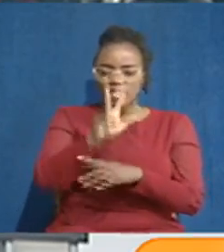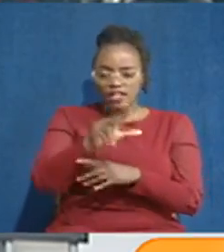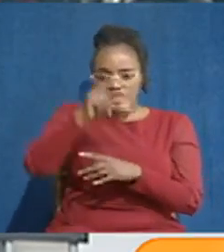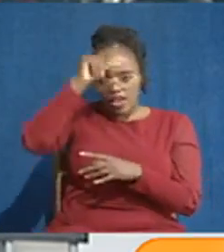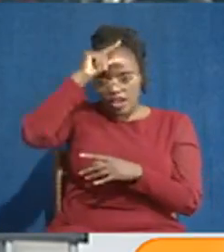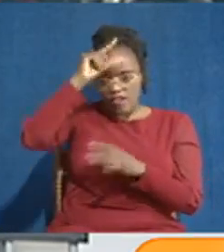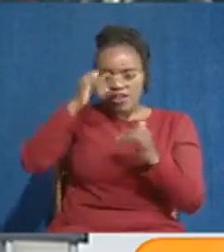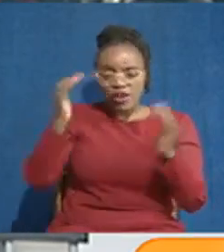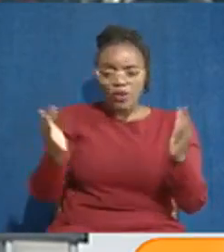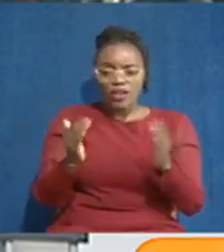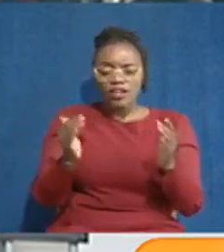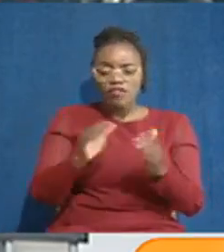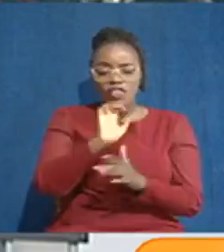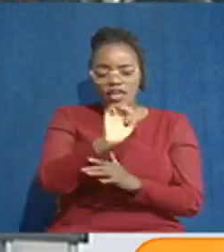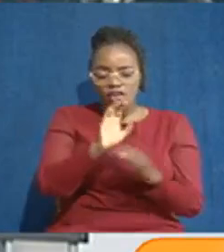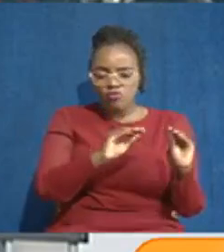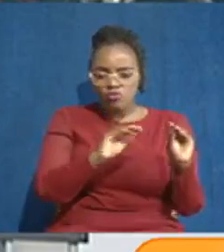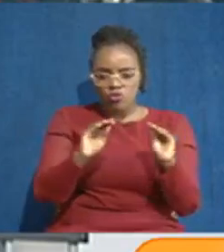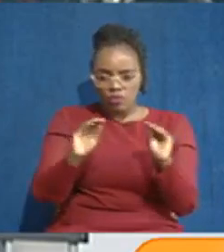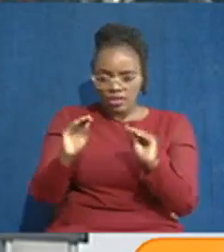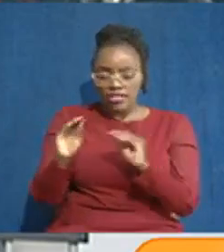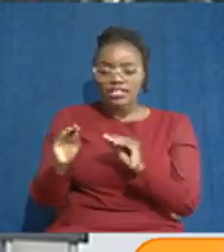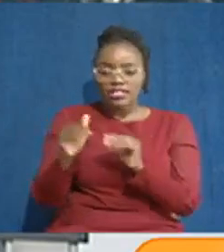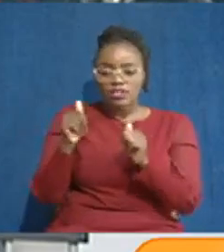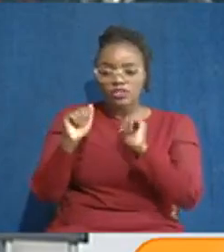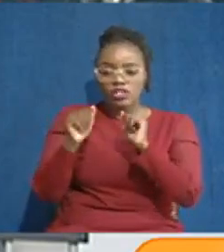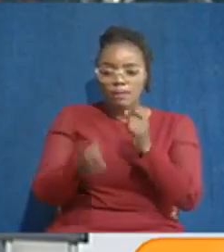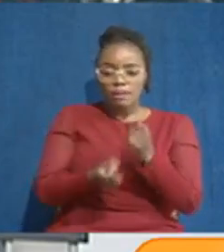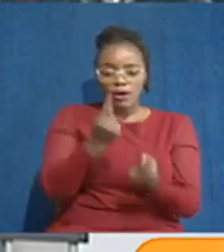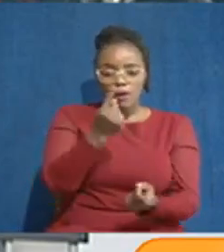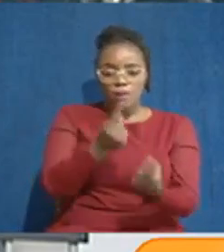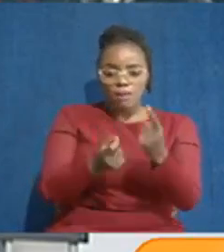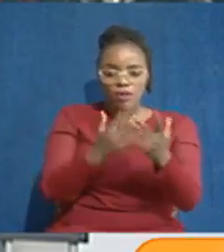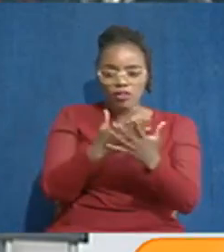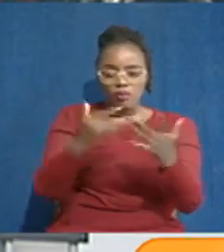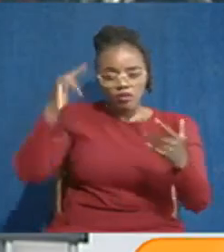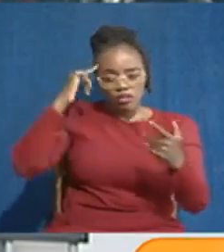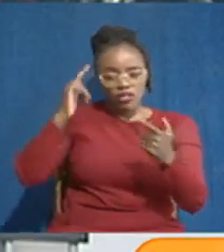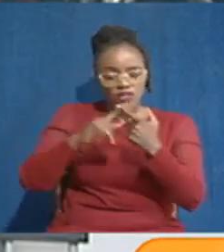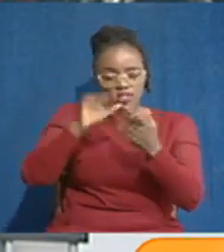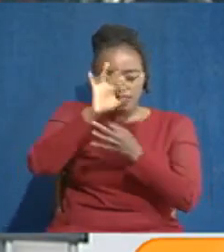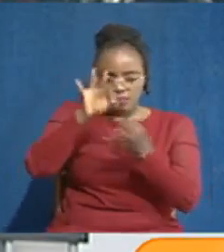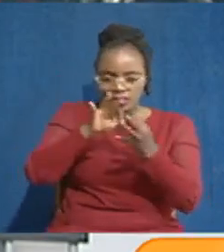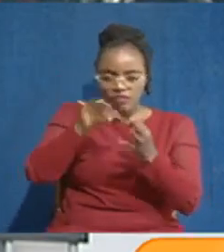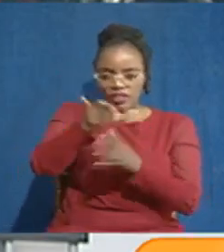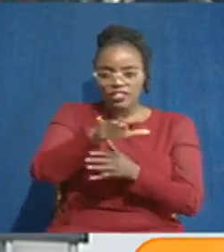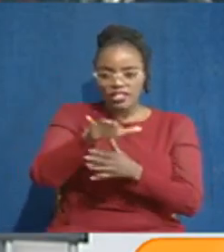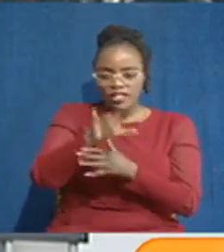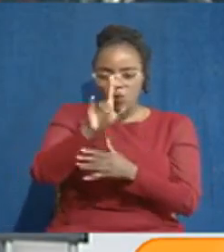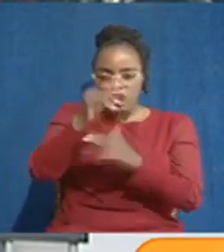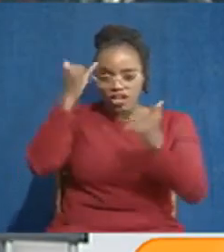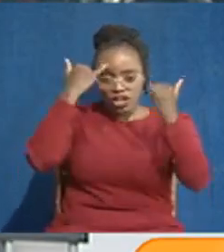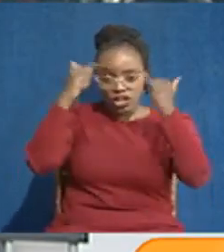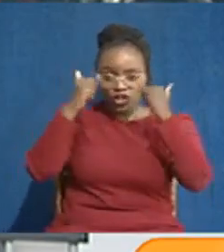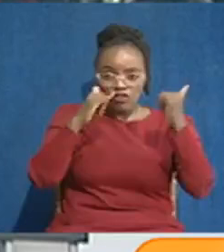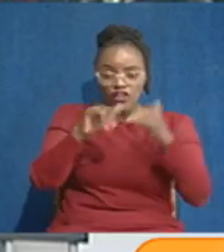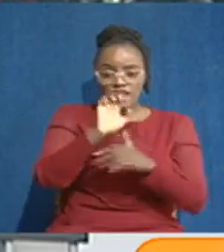now encouraging e-mobility. Local innovators are now coming up with products targeting this particular sector. One such innovation is